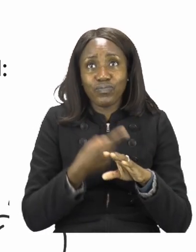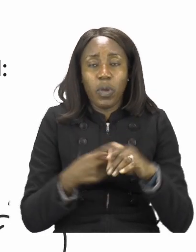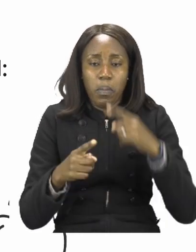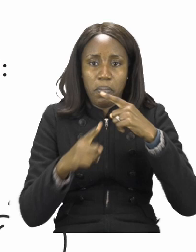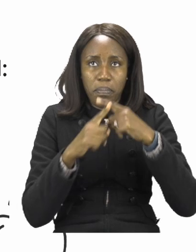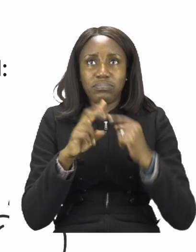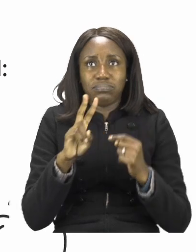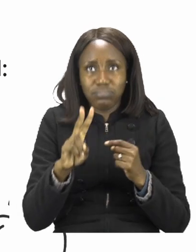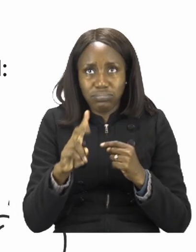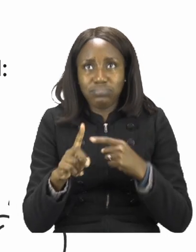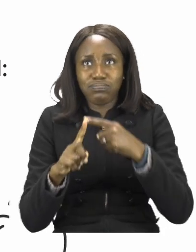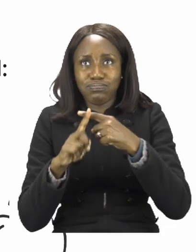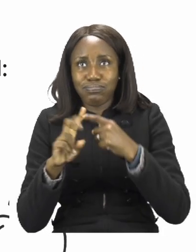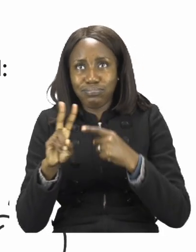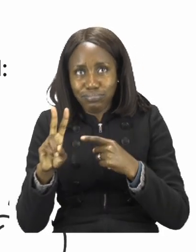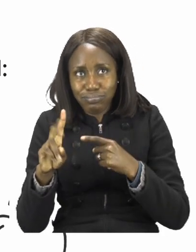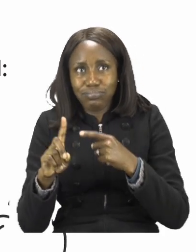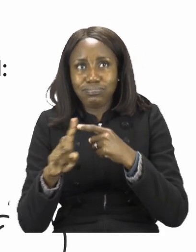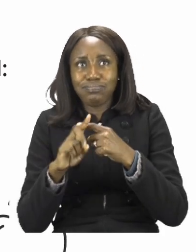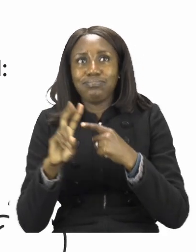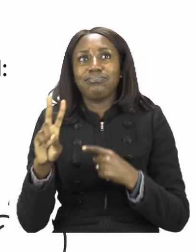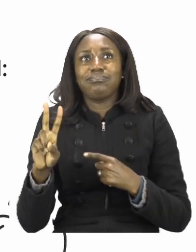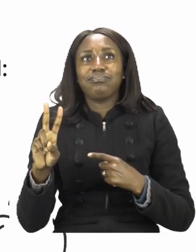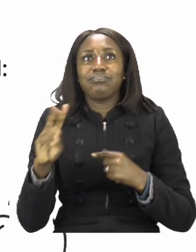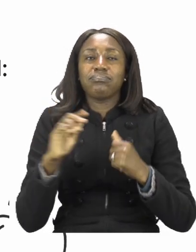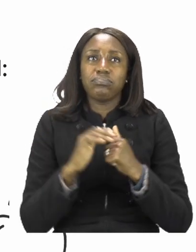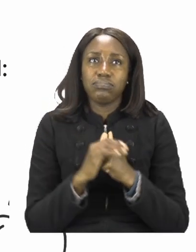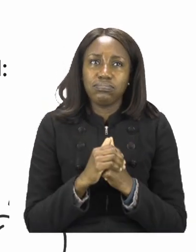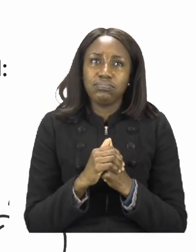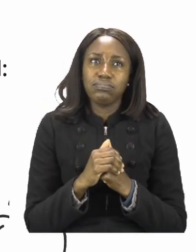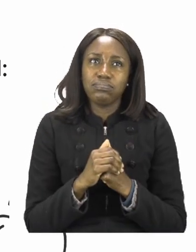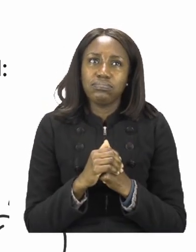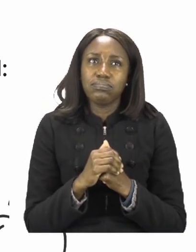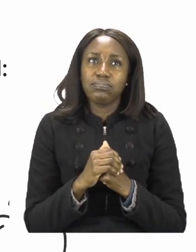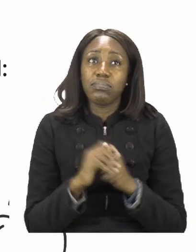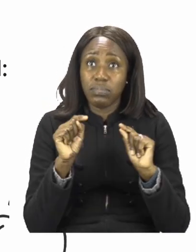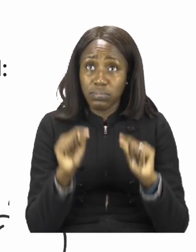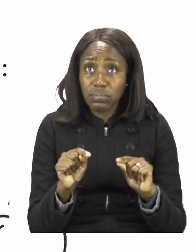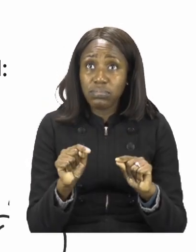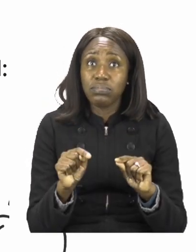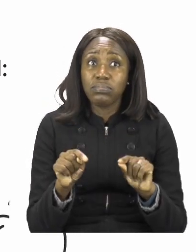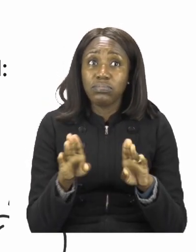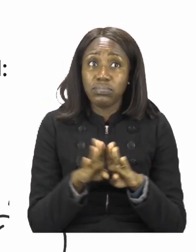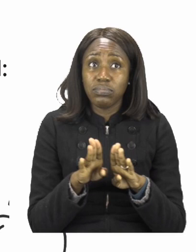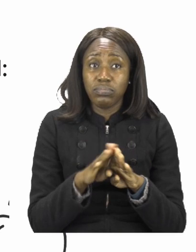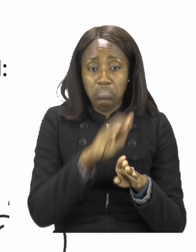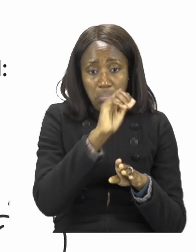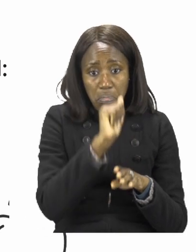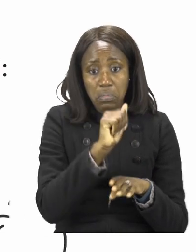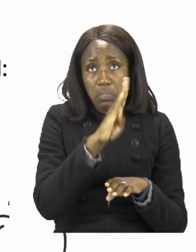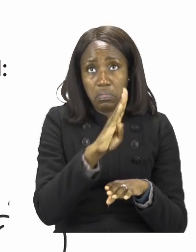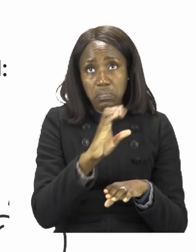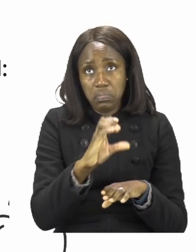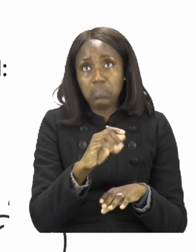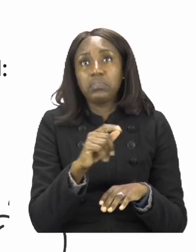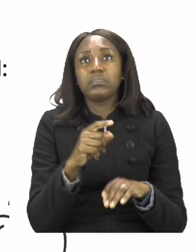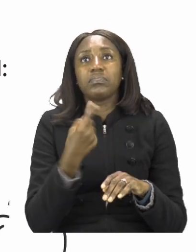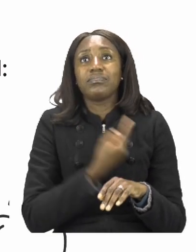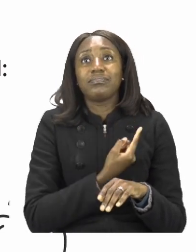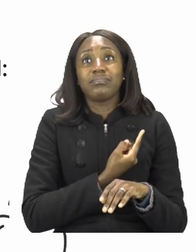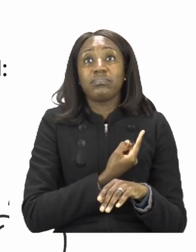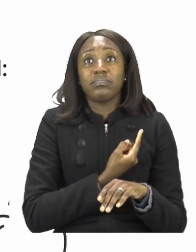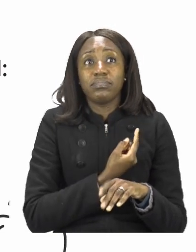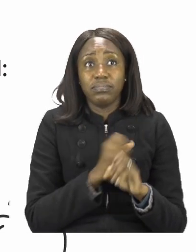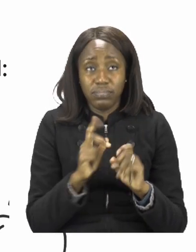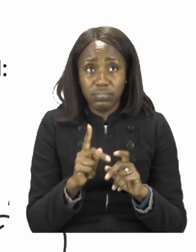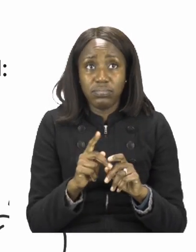the next answer. Now, it's our job to do the rest. We're going to do A